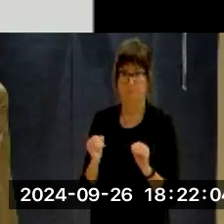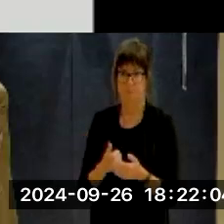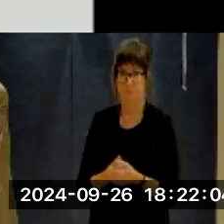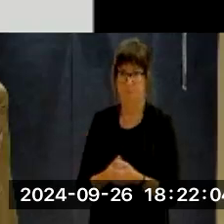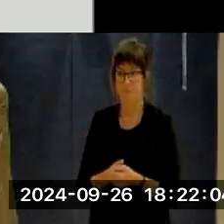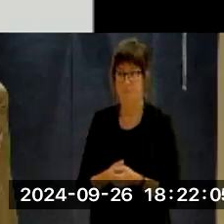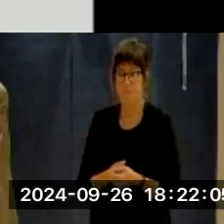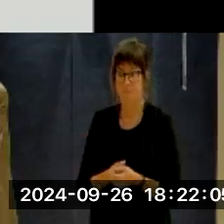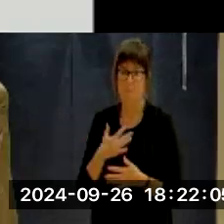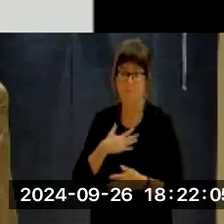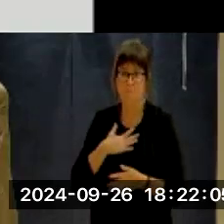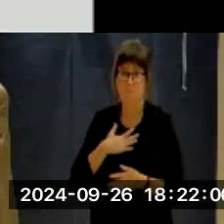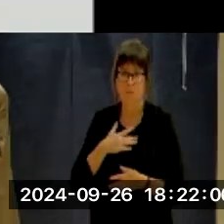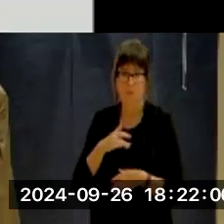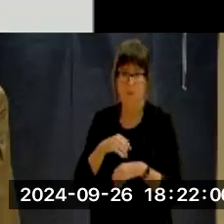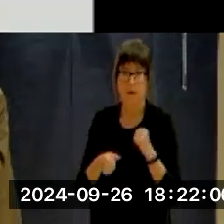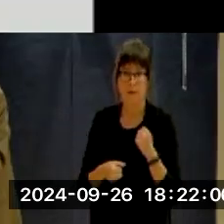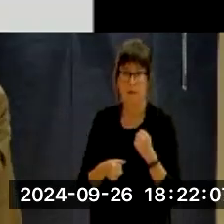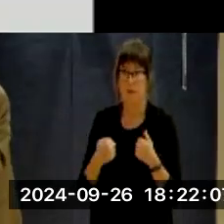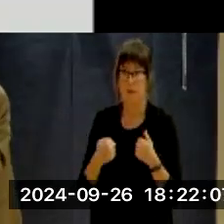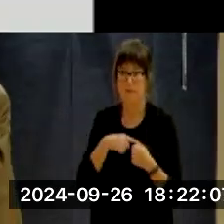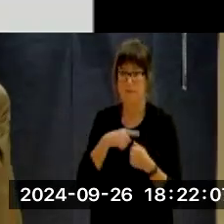It's heartbreaking when we have to tell them we can't either.